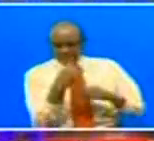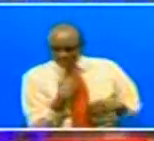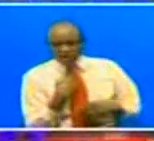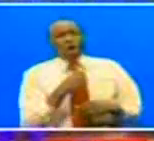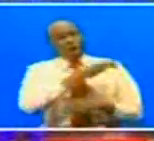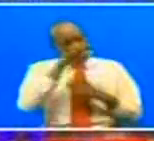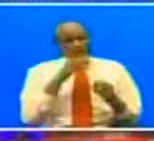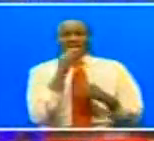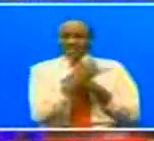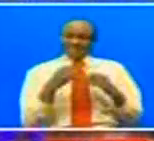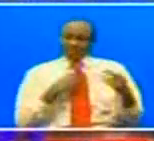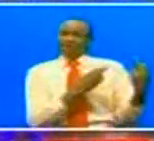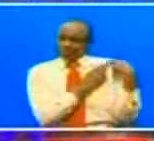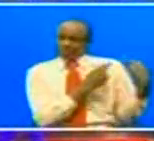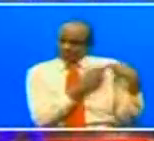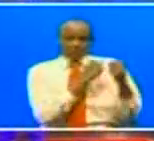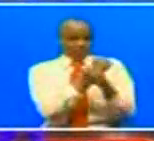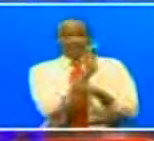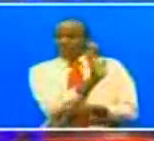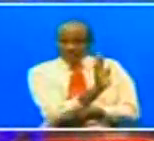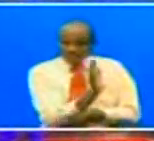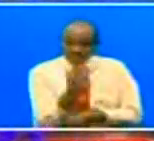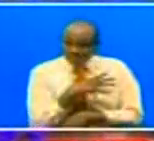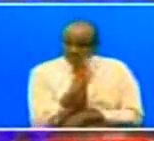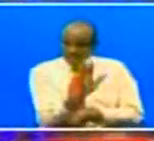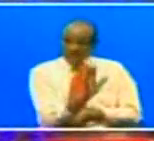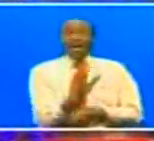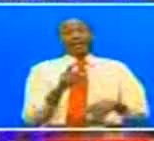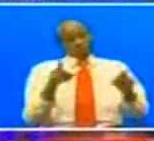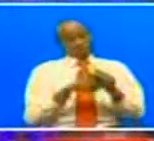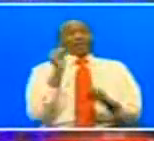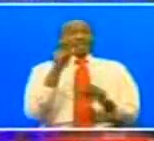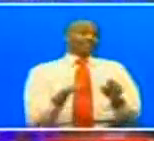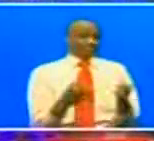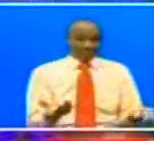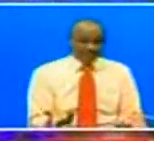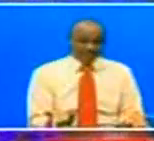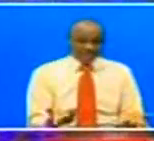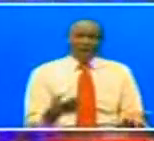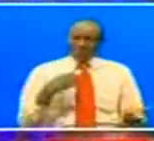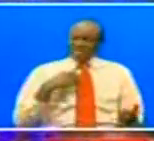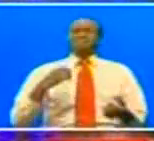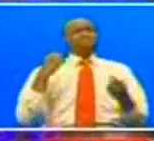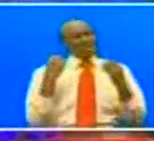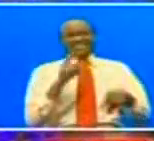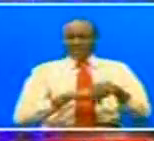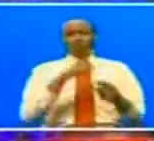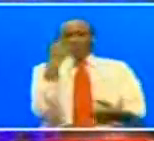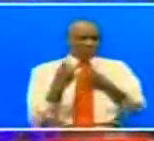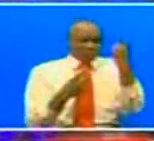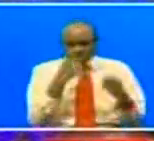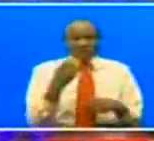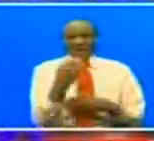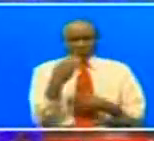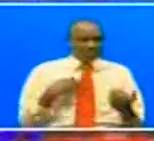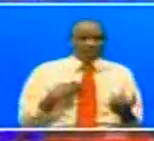responsibility to our nationals. And I Kenya does the same, and I think we all understand that. I get a lot of questions, and people ask it all the time,